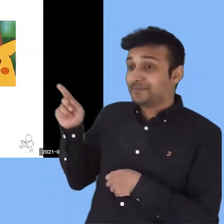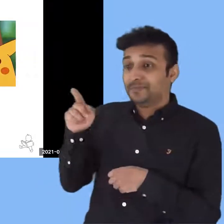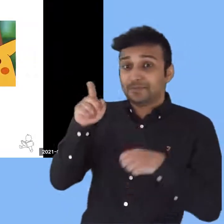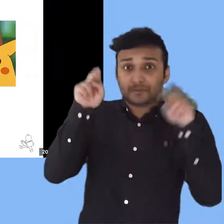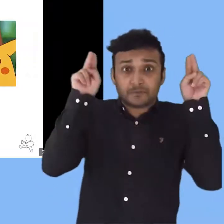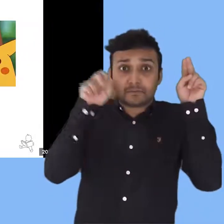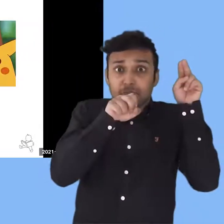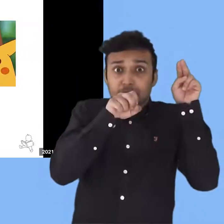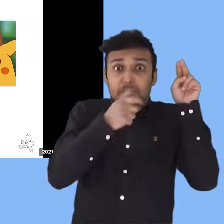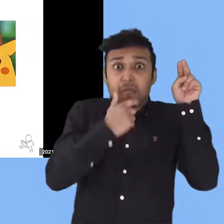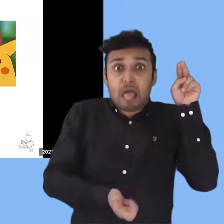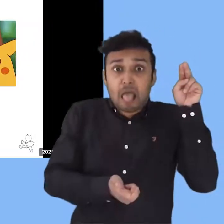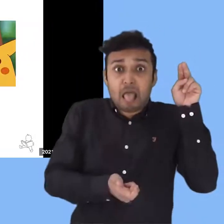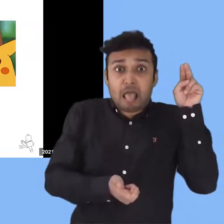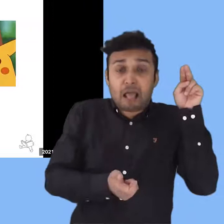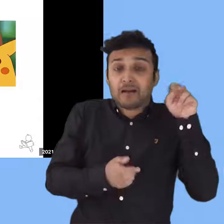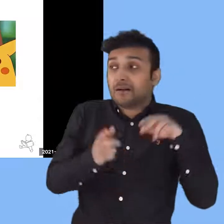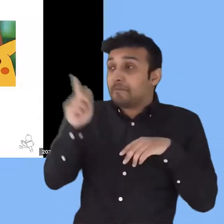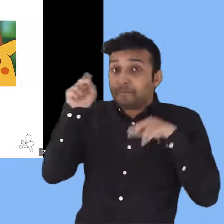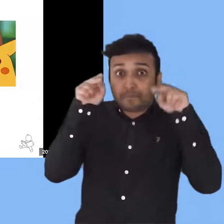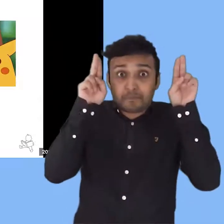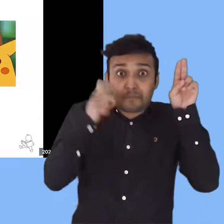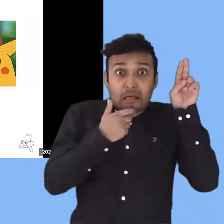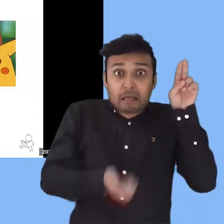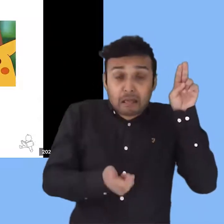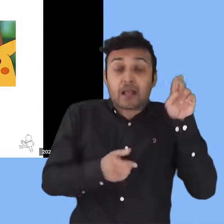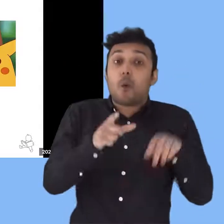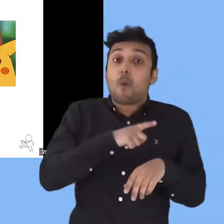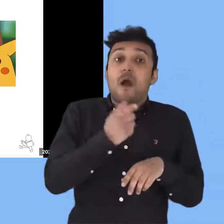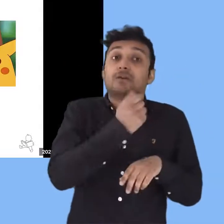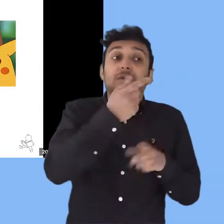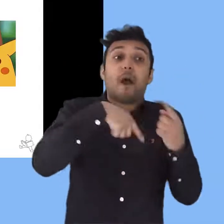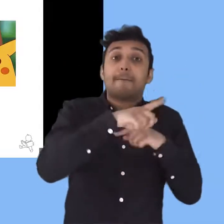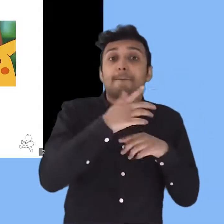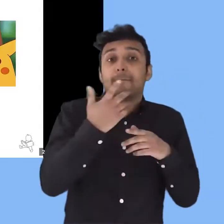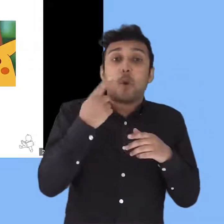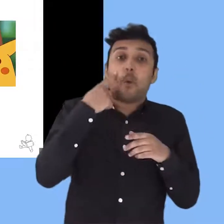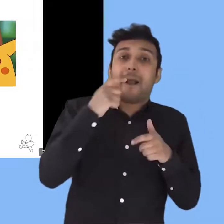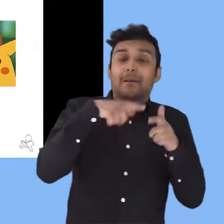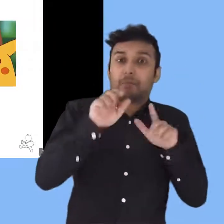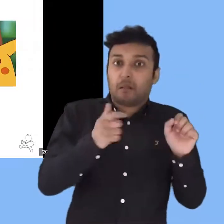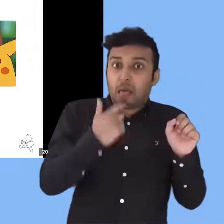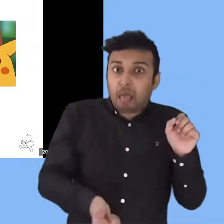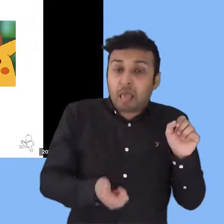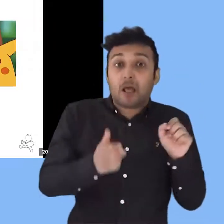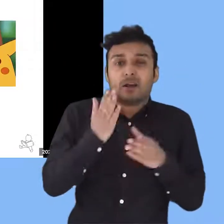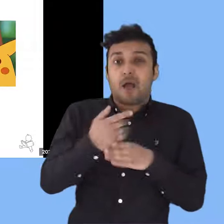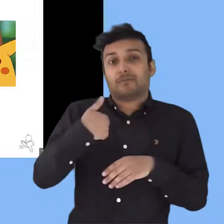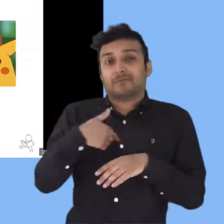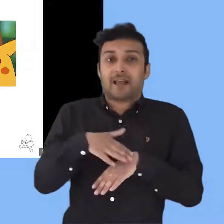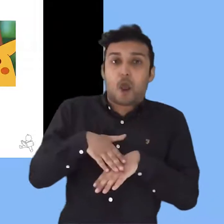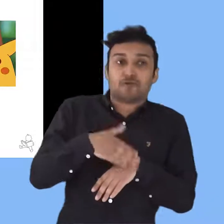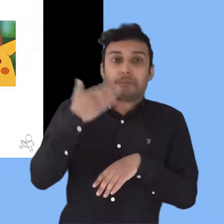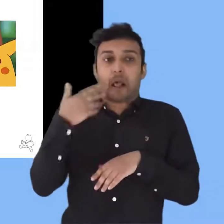and minoritized people, that will be obvious, but it's really, really important that I say that. So there is a tension there in understanding